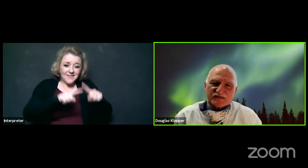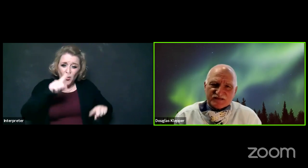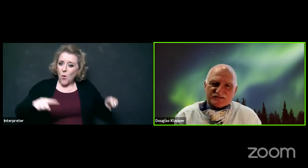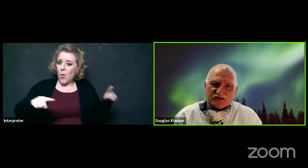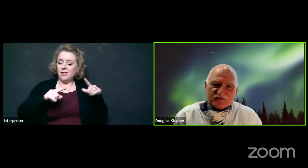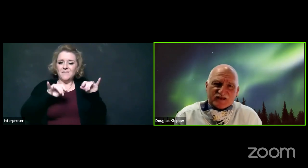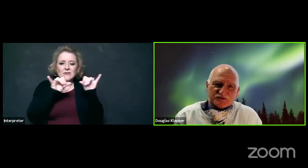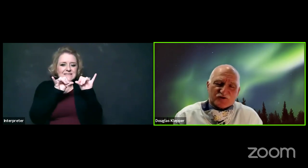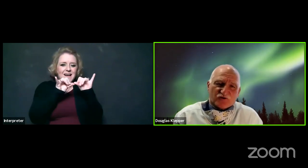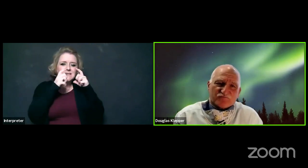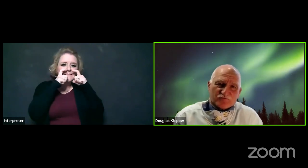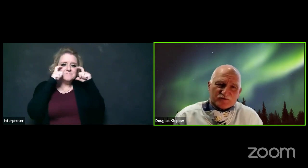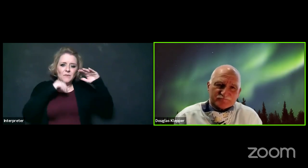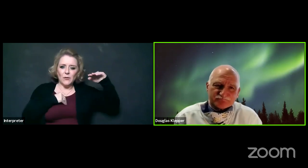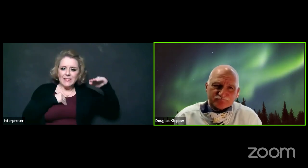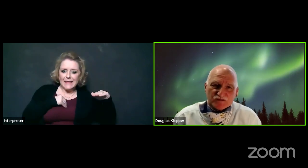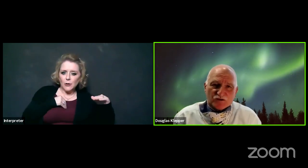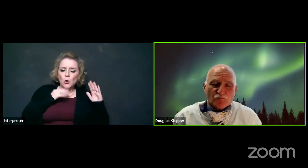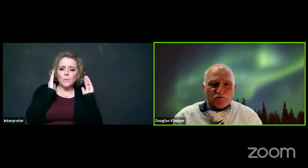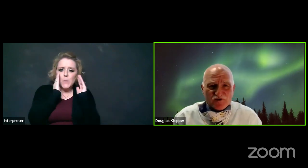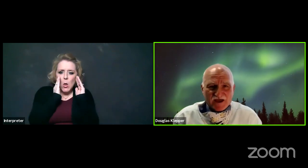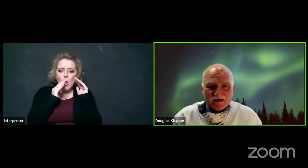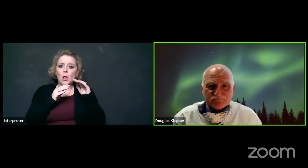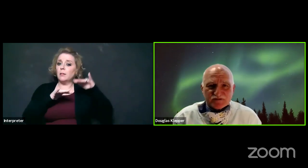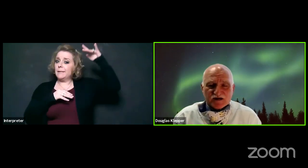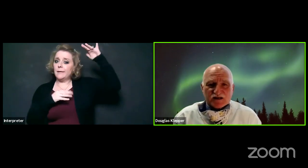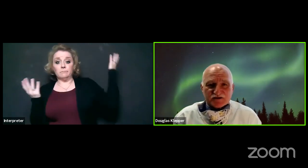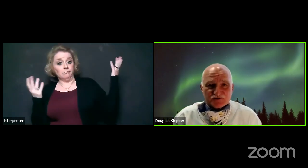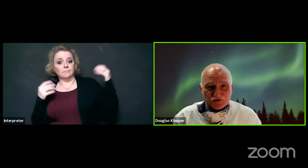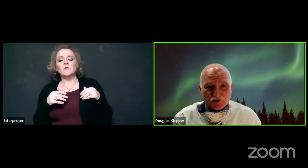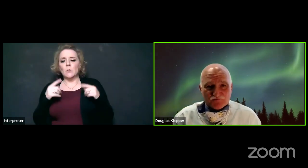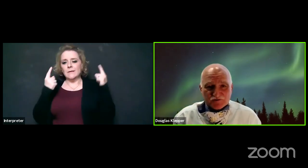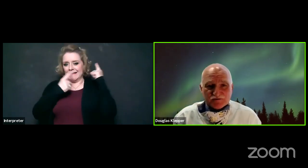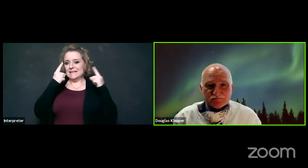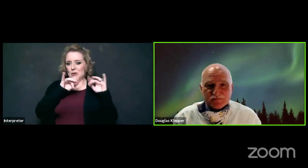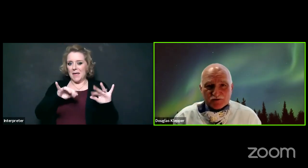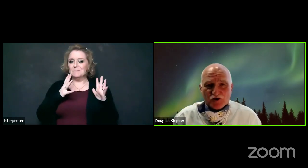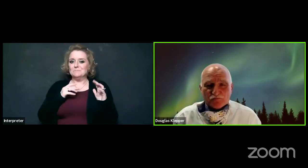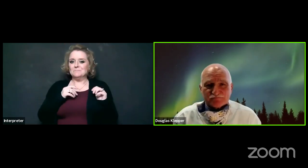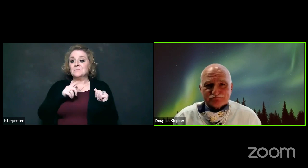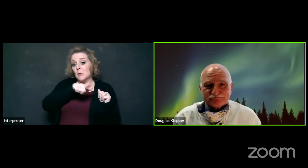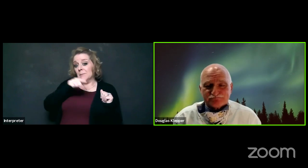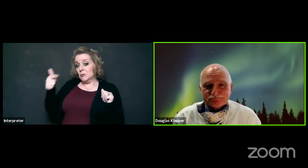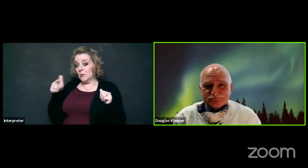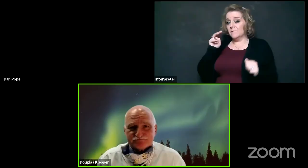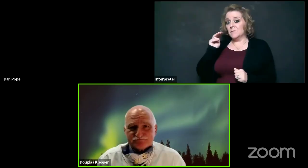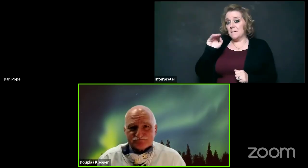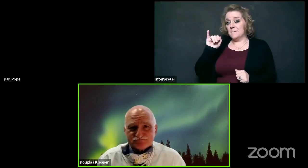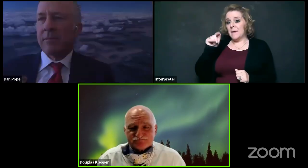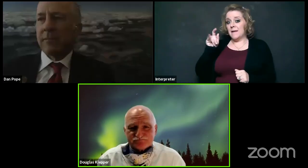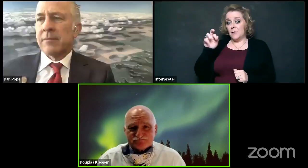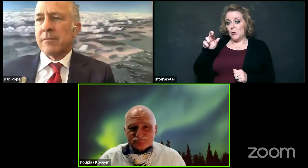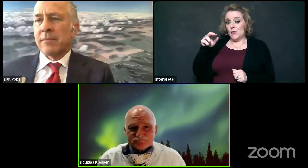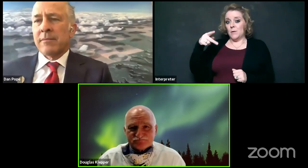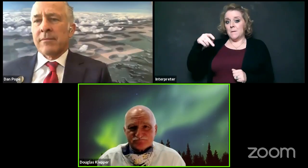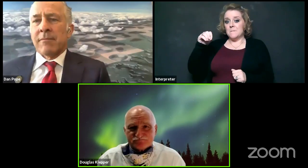So consider that as we go forward. With that, I'd like to turn it over to Mayor Pope.